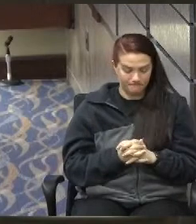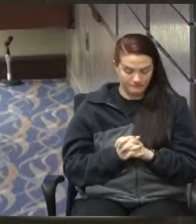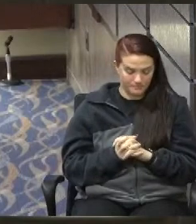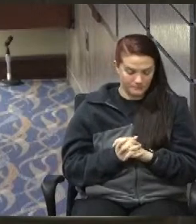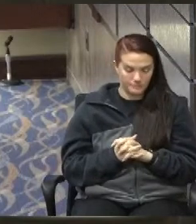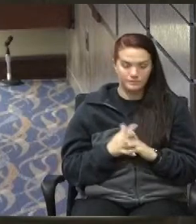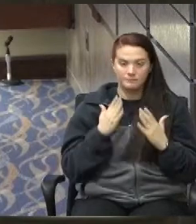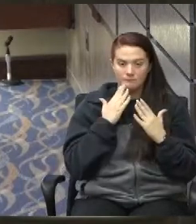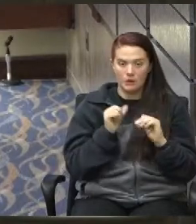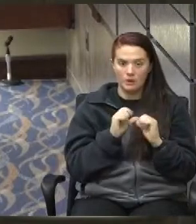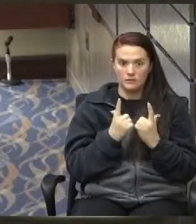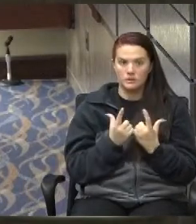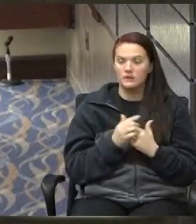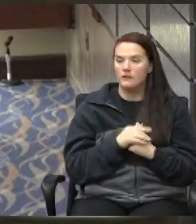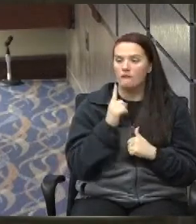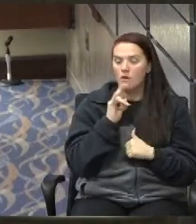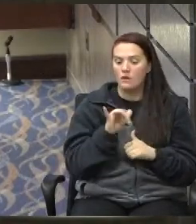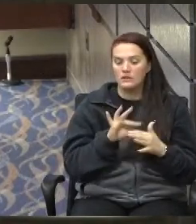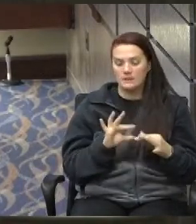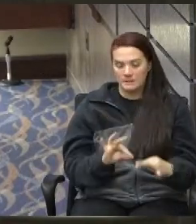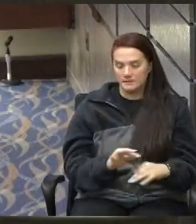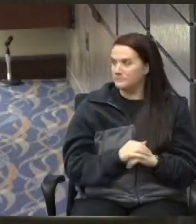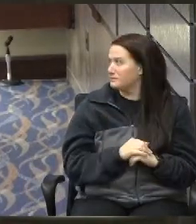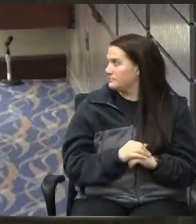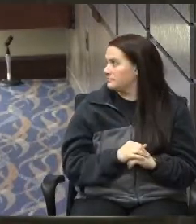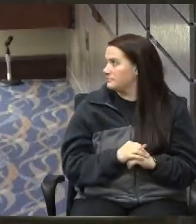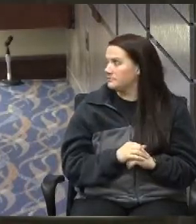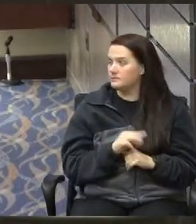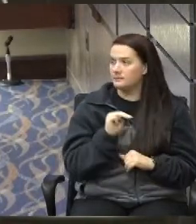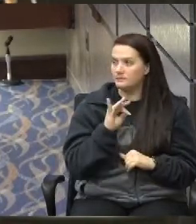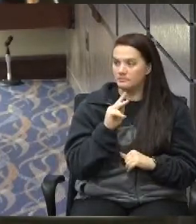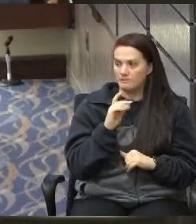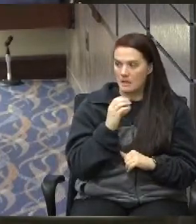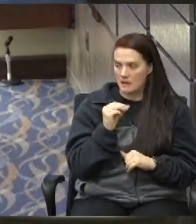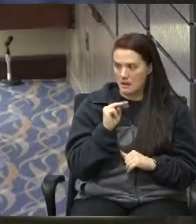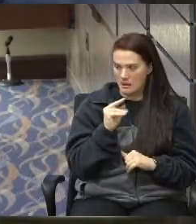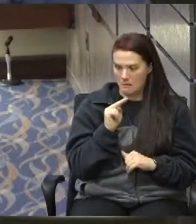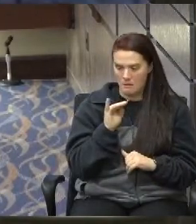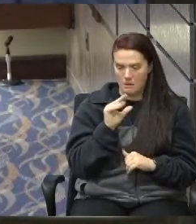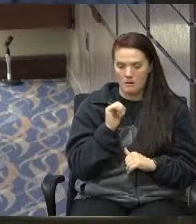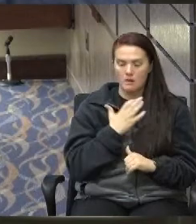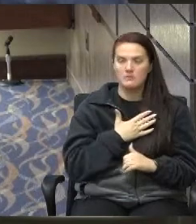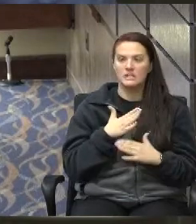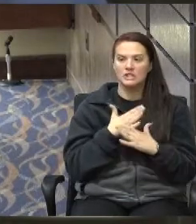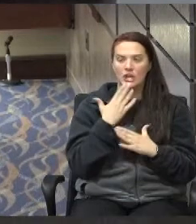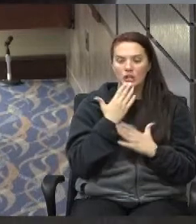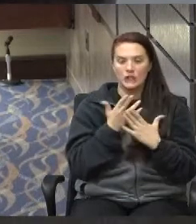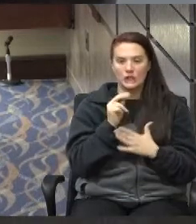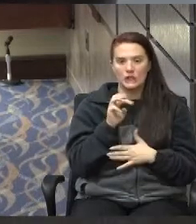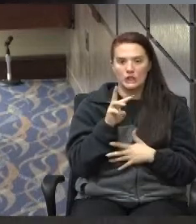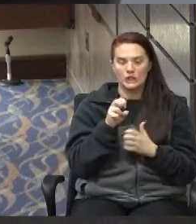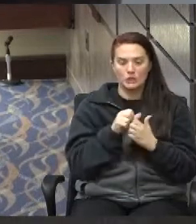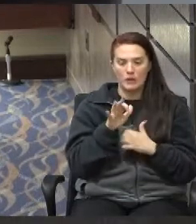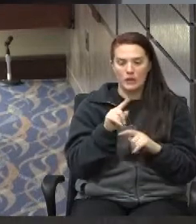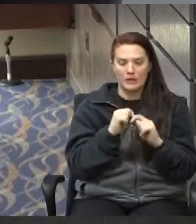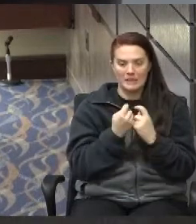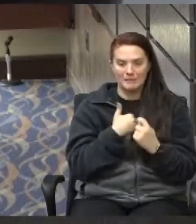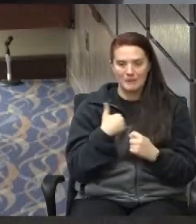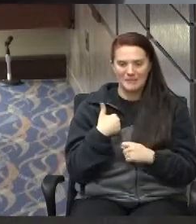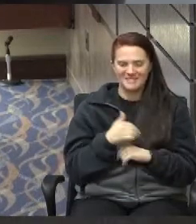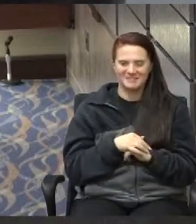Thanks, Council, for all those comments. Mike and Monica, please share the good news with your team members.